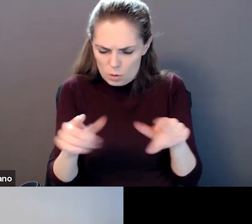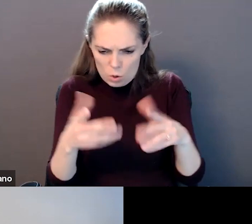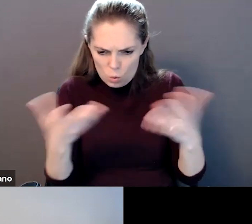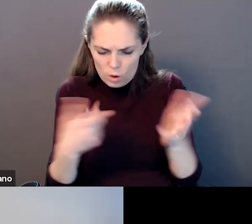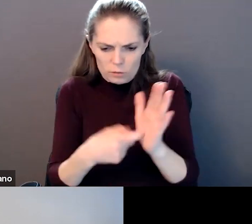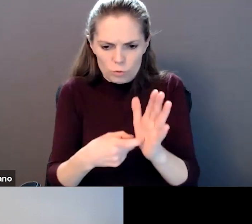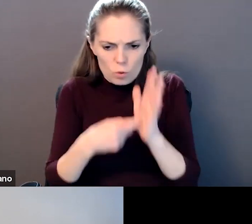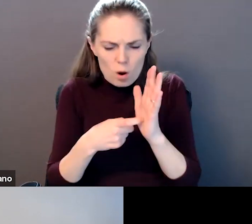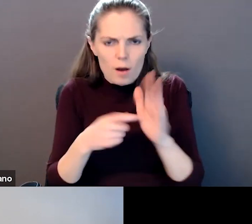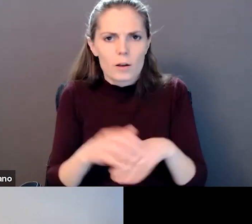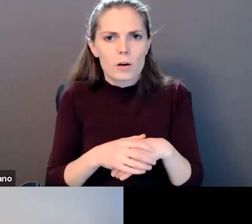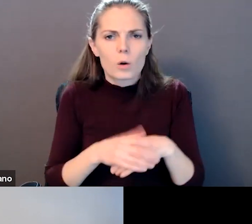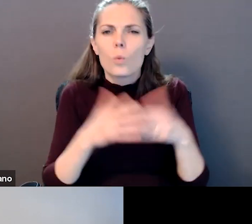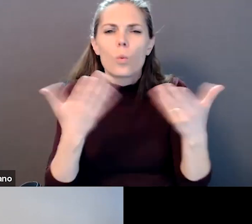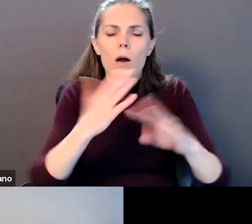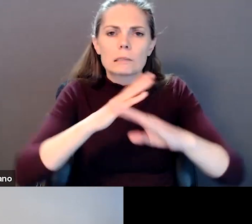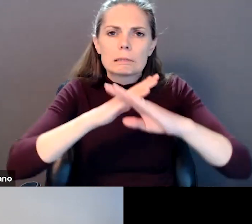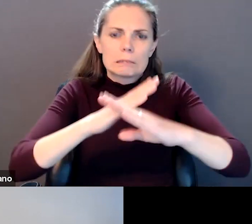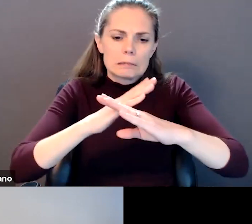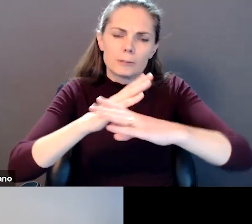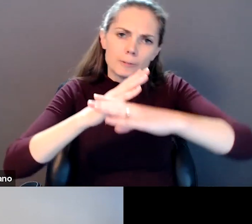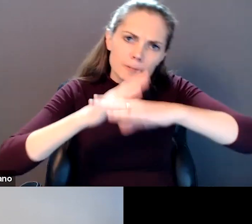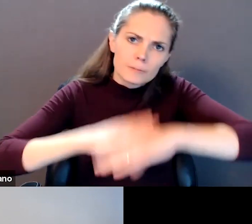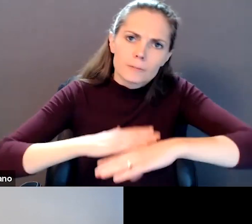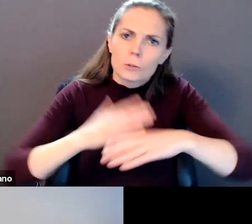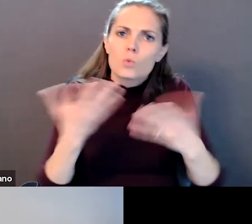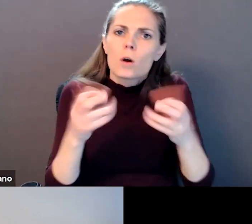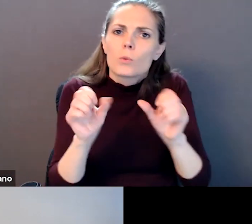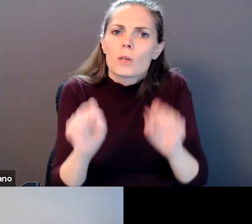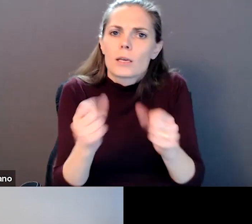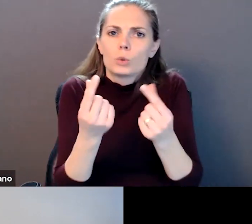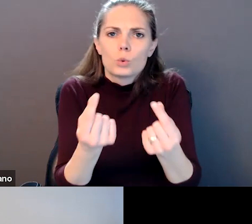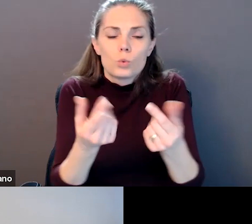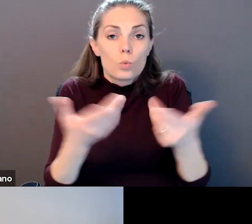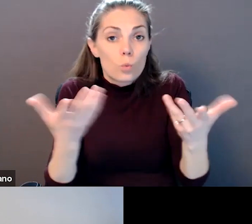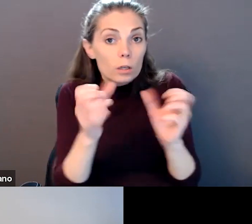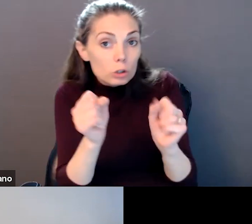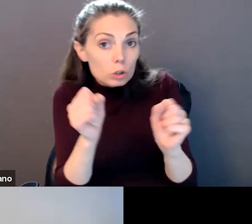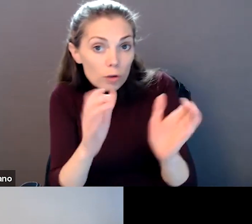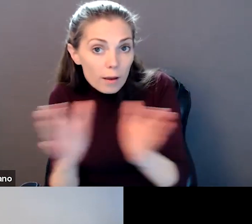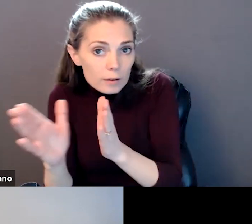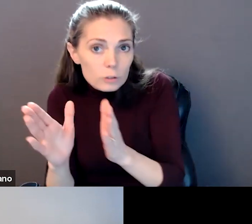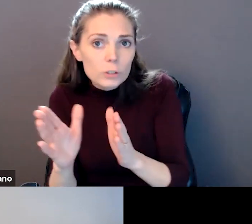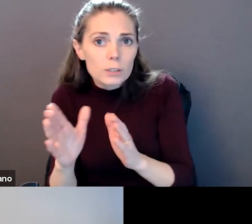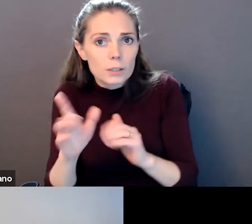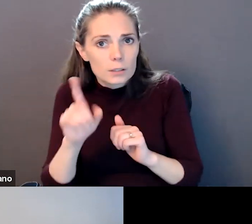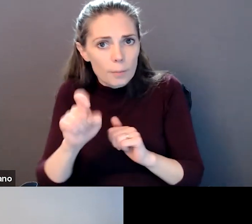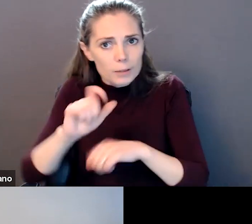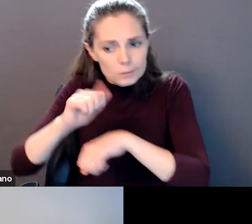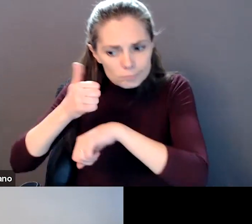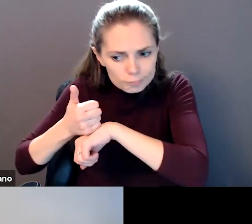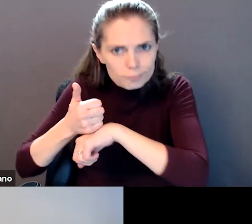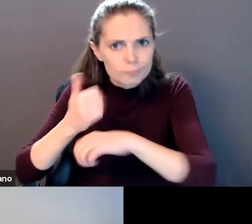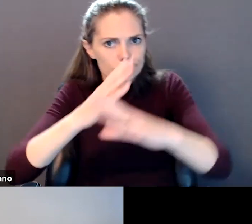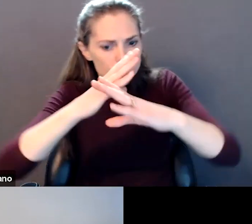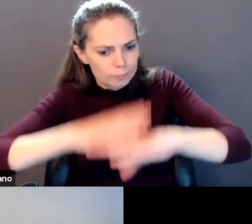and what can be done, what strategies can be put in place. And I think it's given a